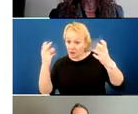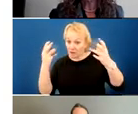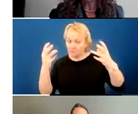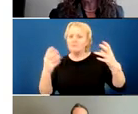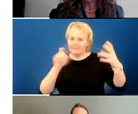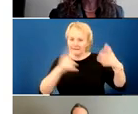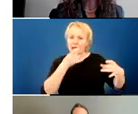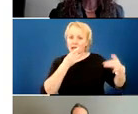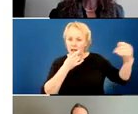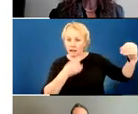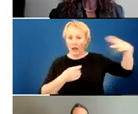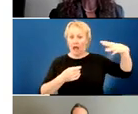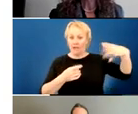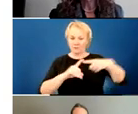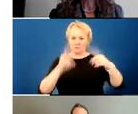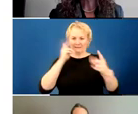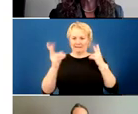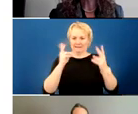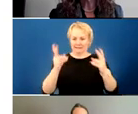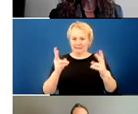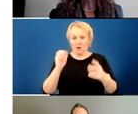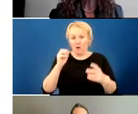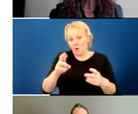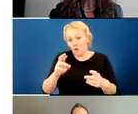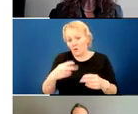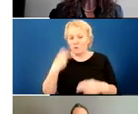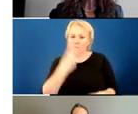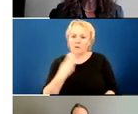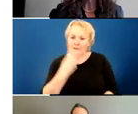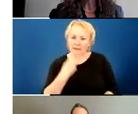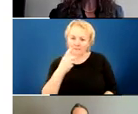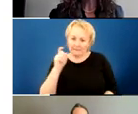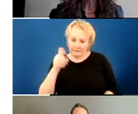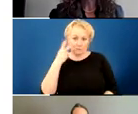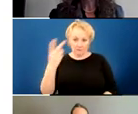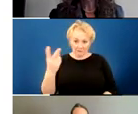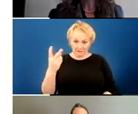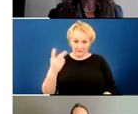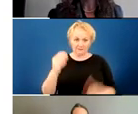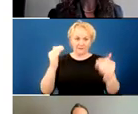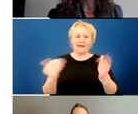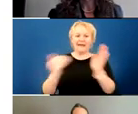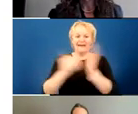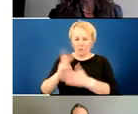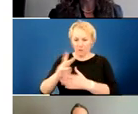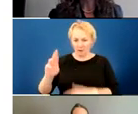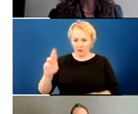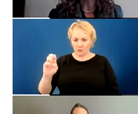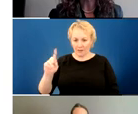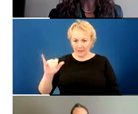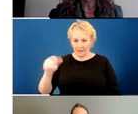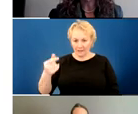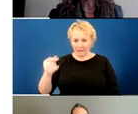able to see or being able to read lips. And again, ready.gov has some great